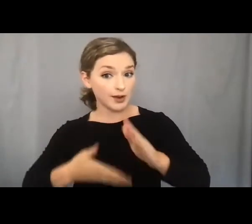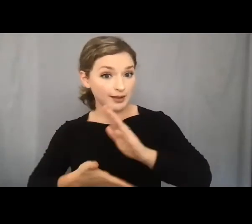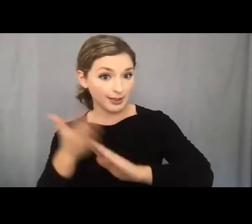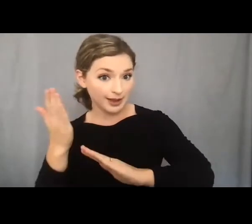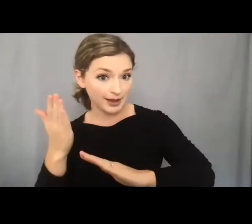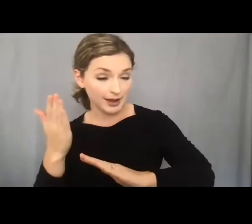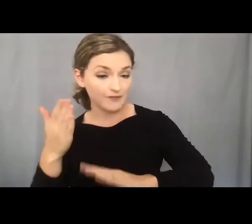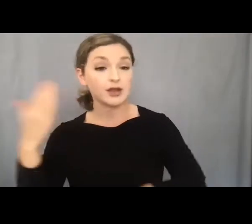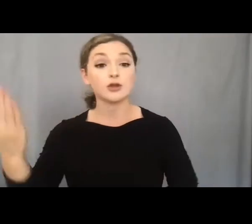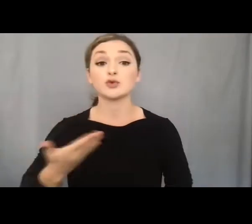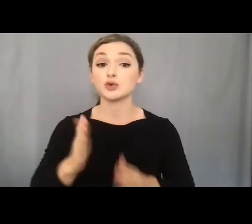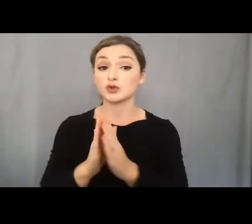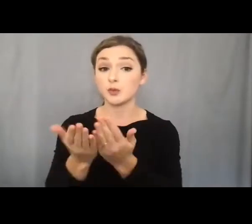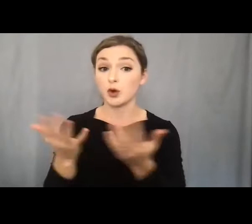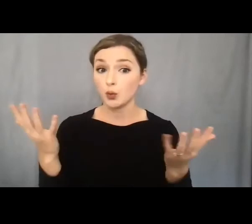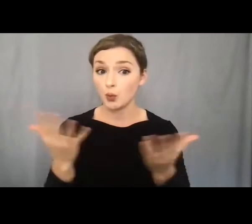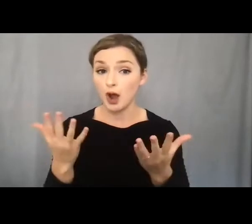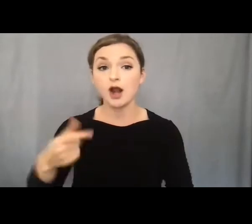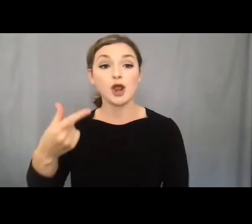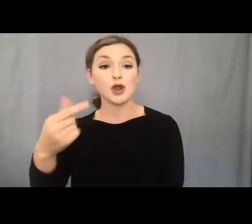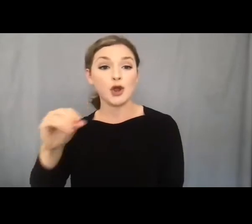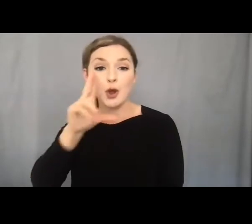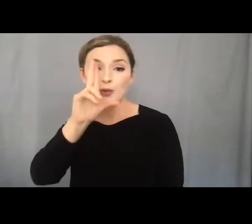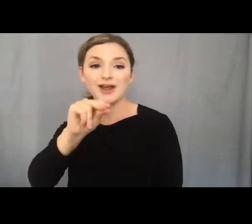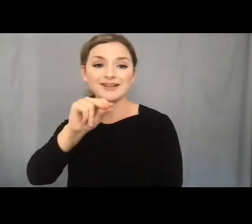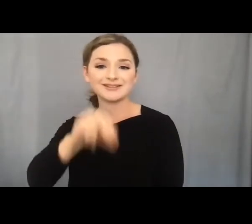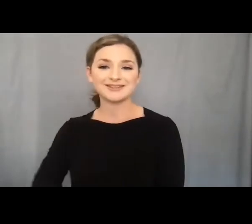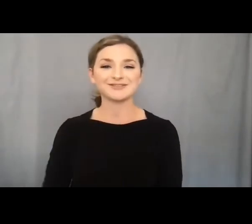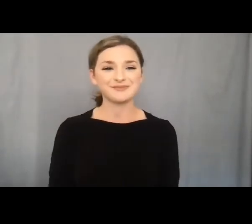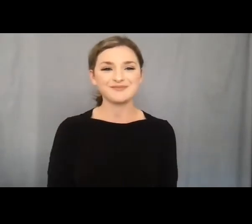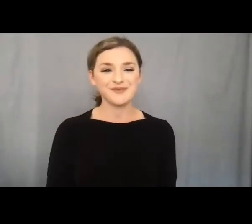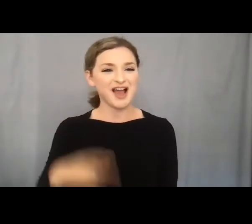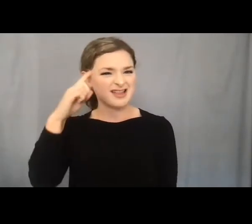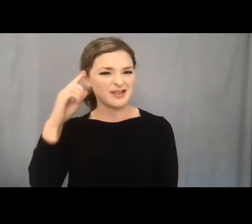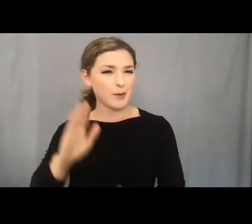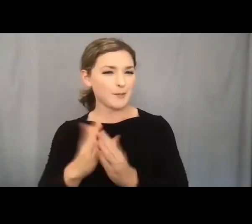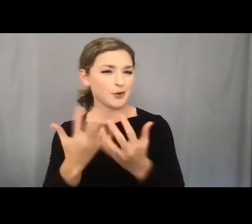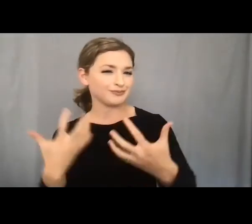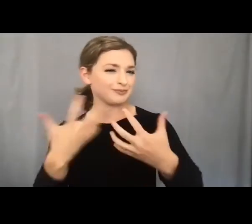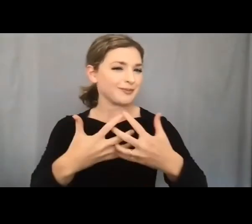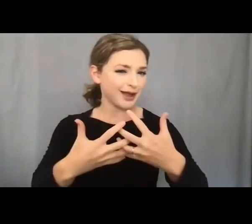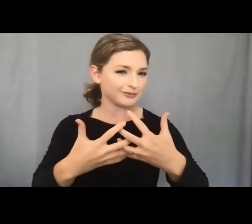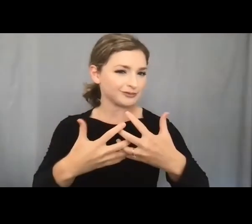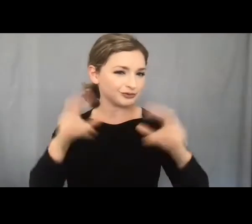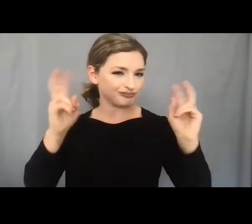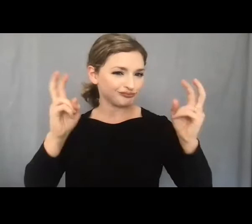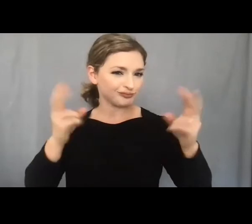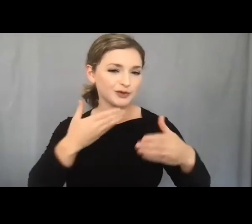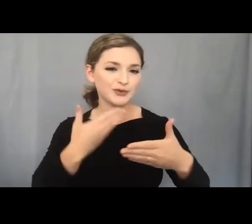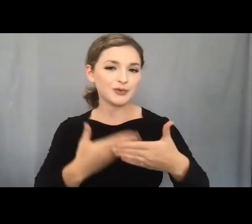is Go Ducks. I thought it was a fitting book. Let me turn off my background so we don't get